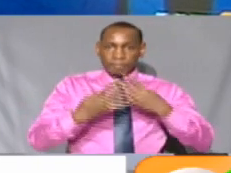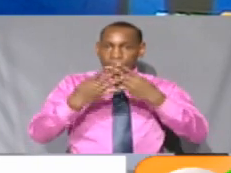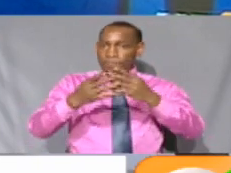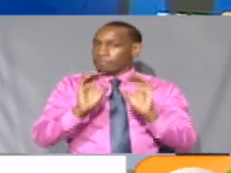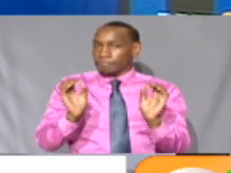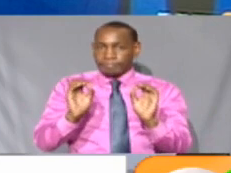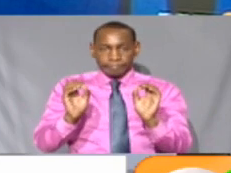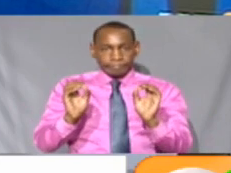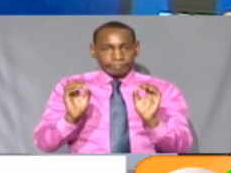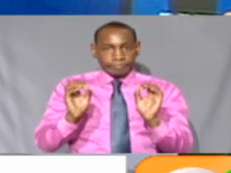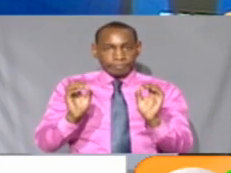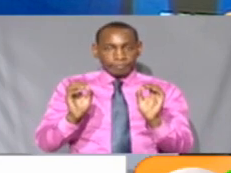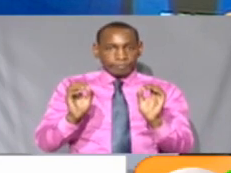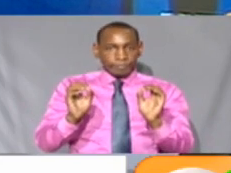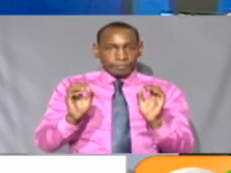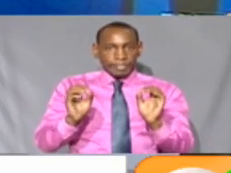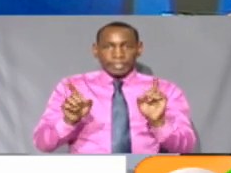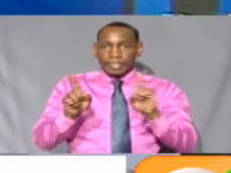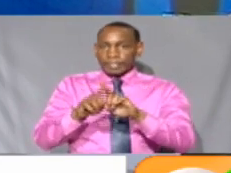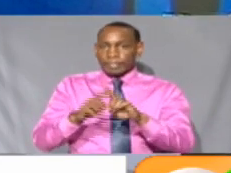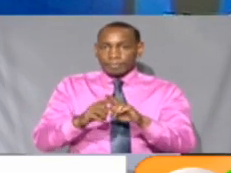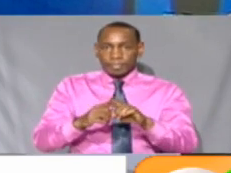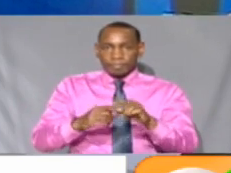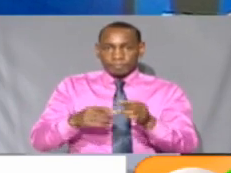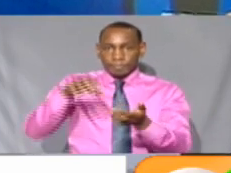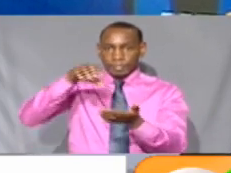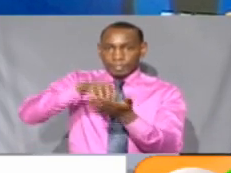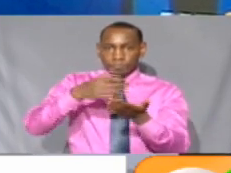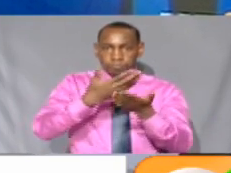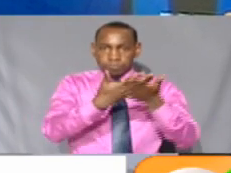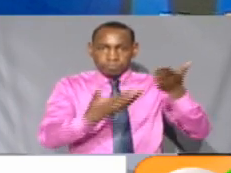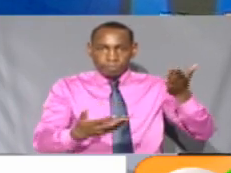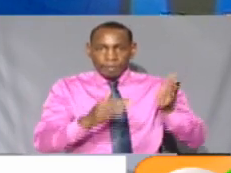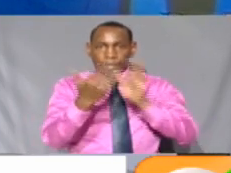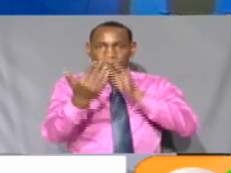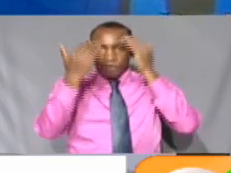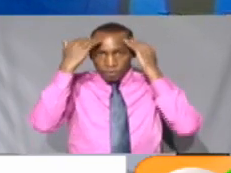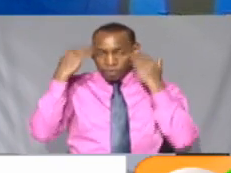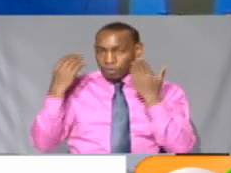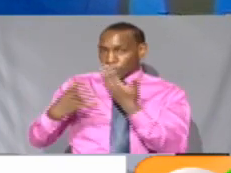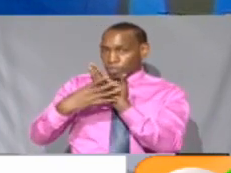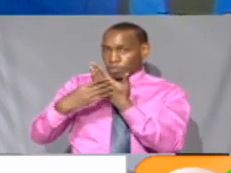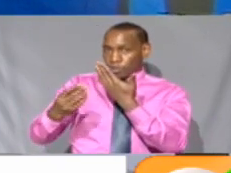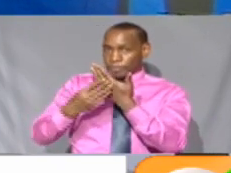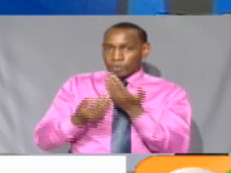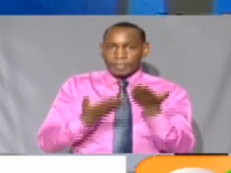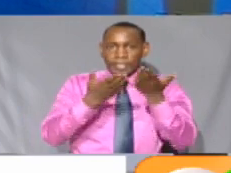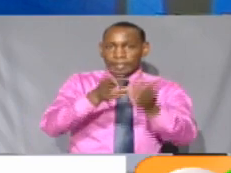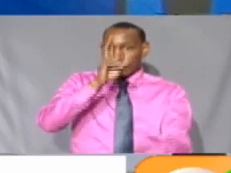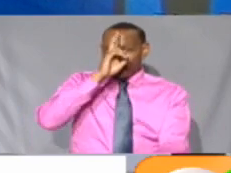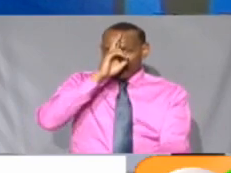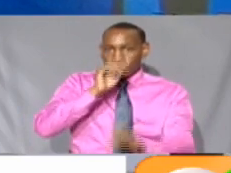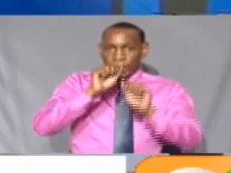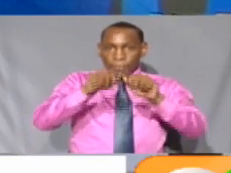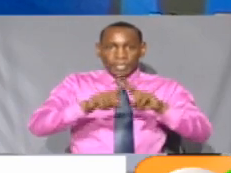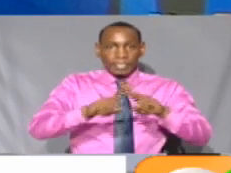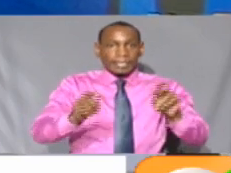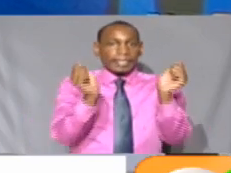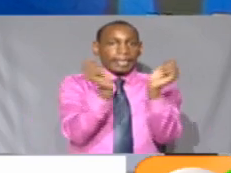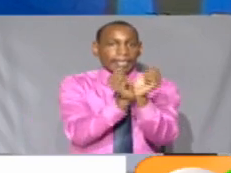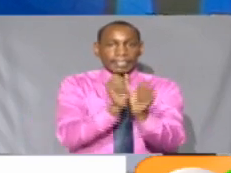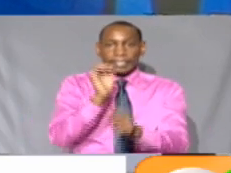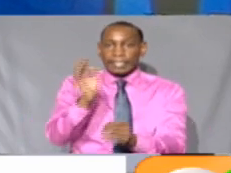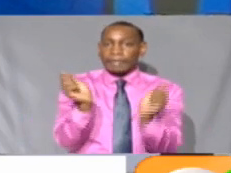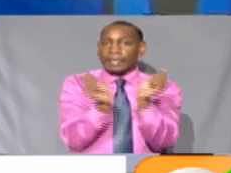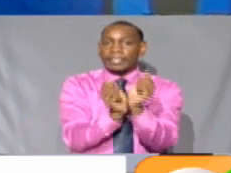prosecuted. Also, the charge sheet that is filed in court, a copy is given to the police to effect an arrest. If